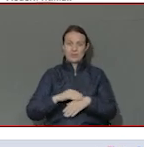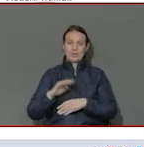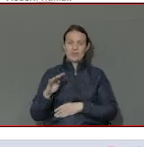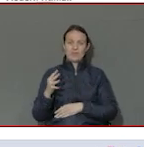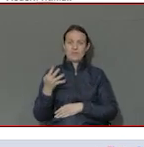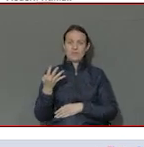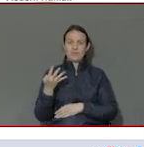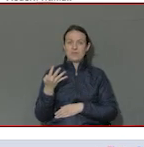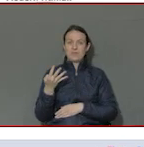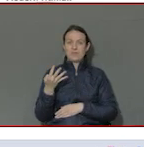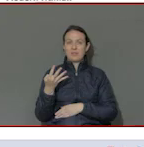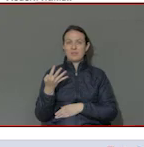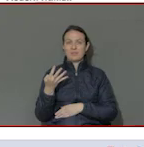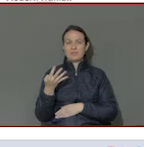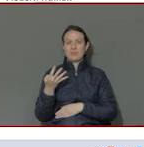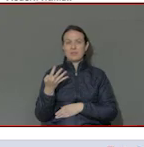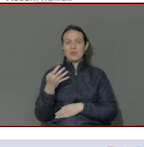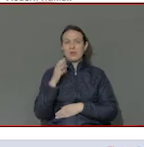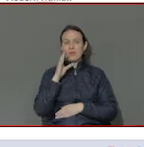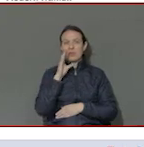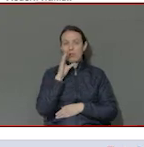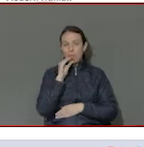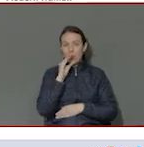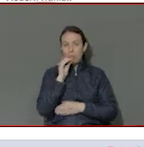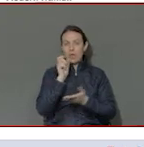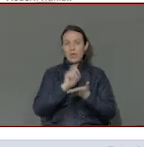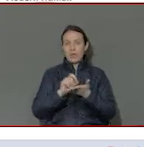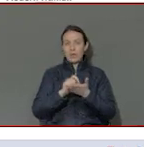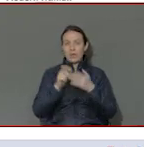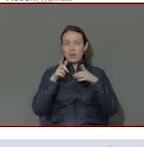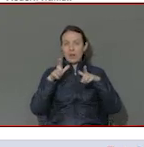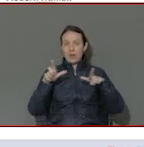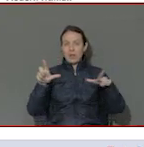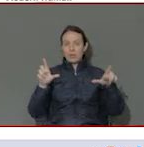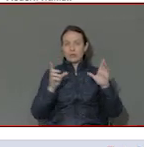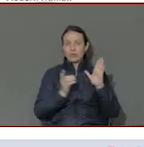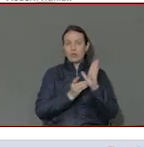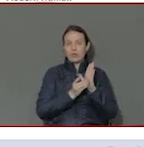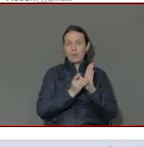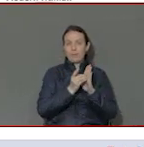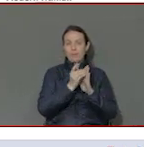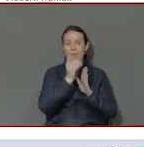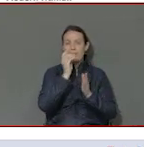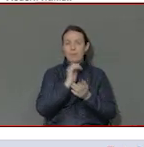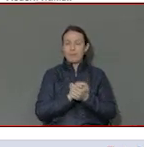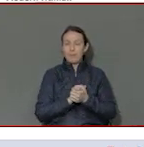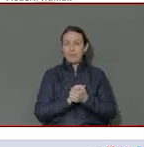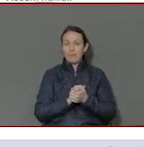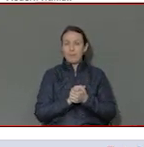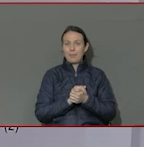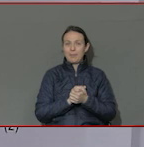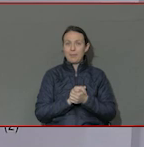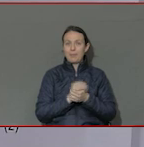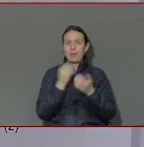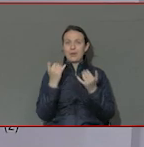the development of spoken and written language. Which takes